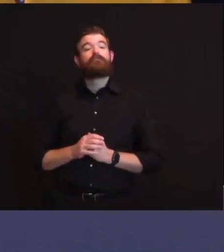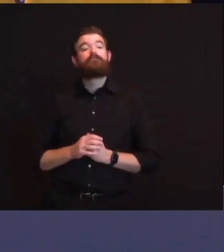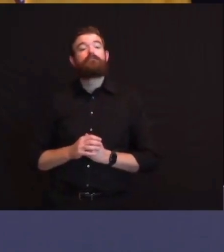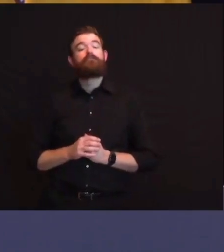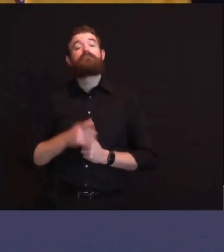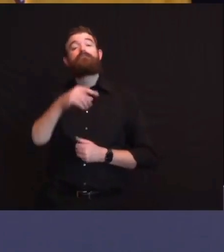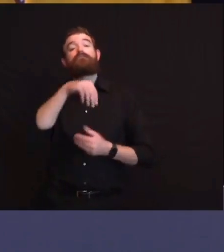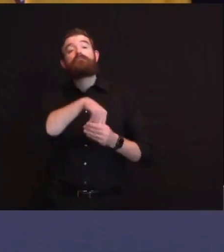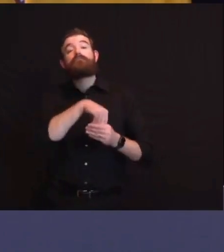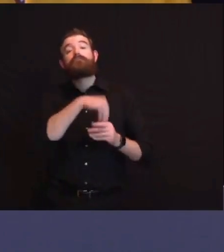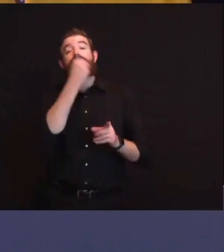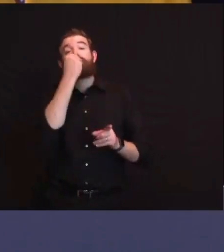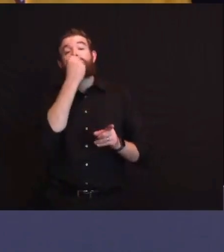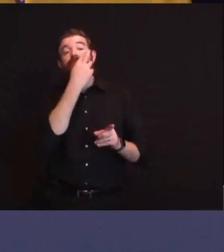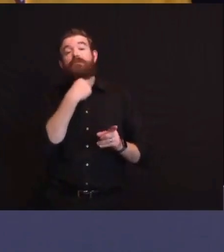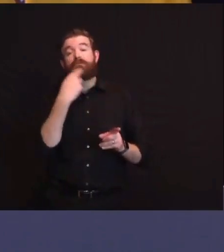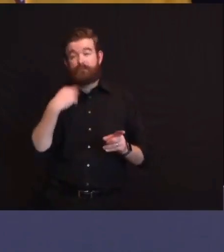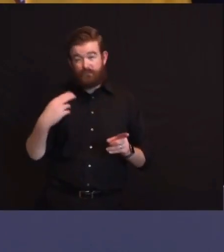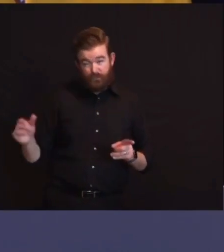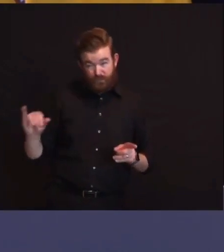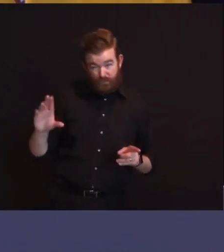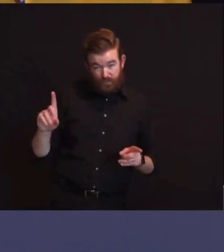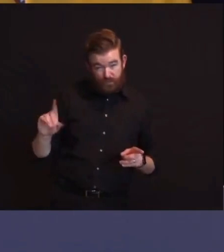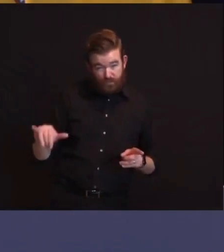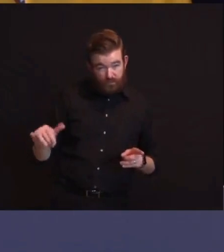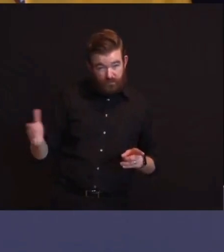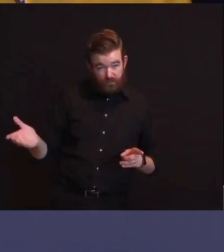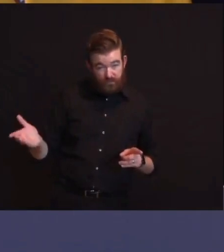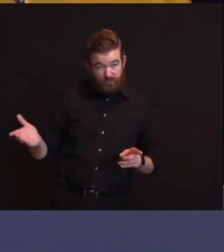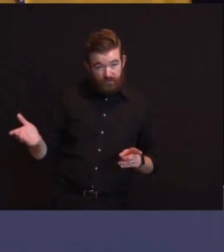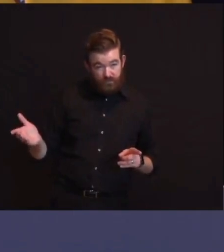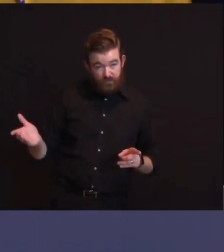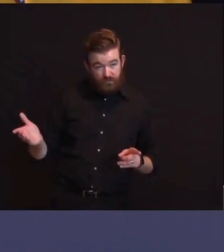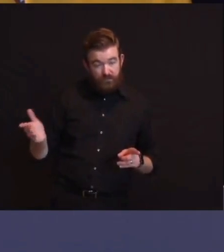Judy can comment on the indoor sport reality, but the fact of